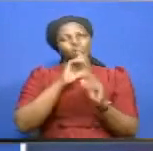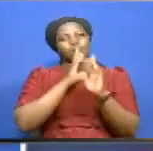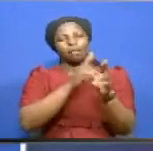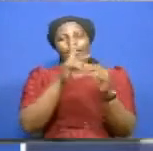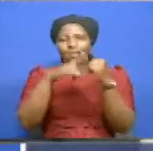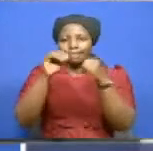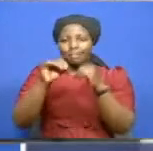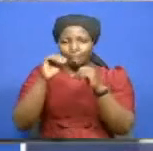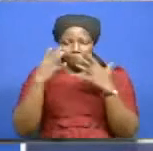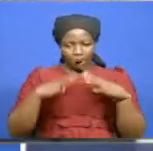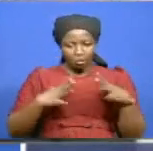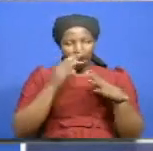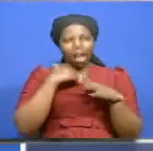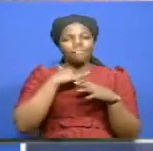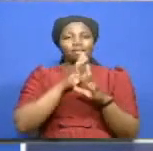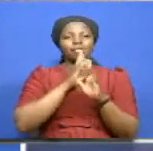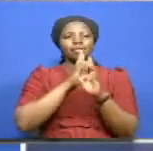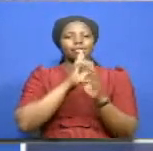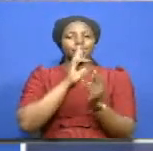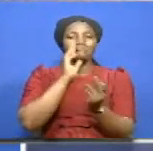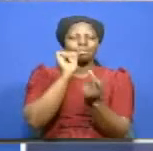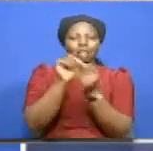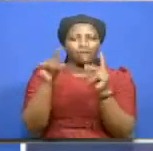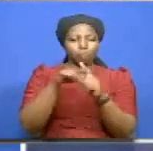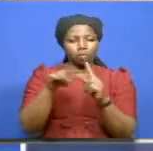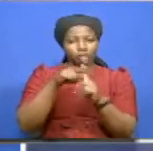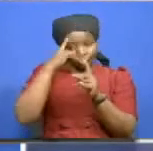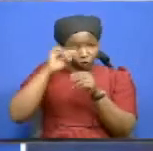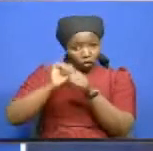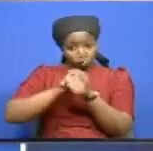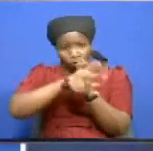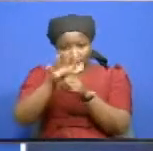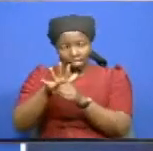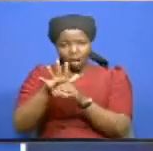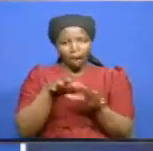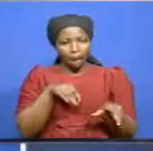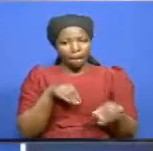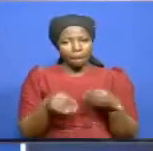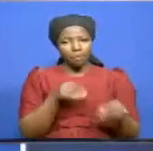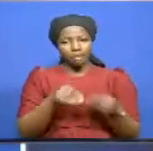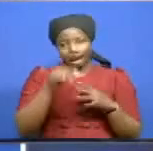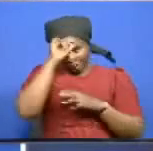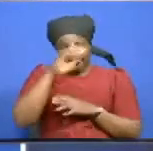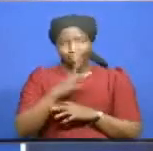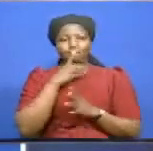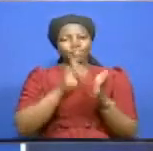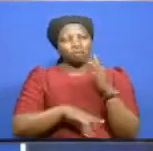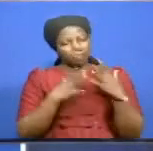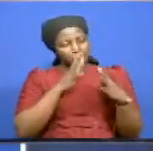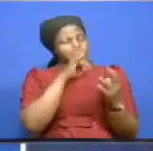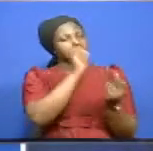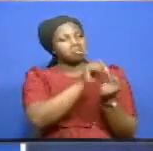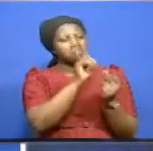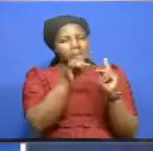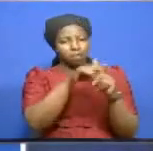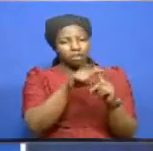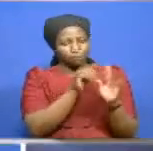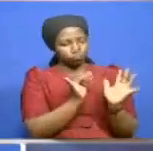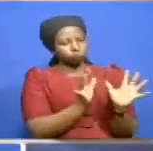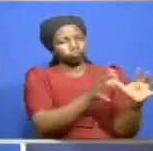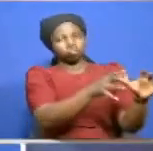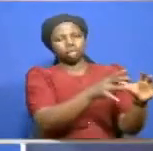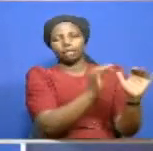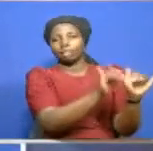for the coronavirus. Busia Governor Sospeter Ojaamong says those who tested positive for the virus have been isolated, while the rest of the